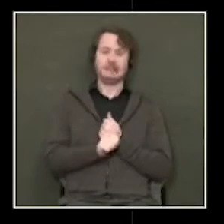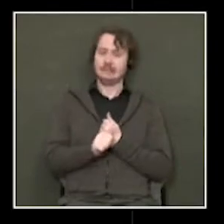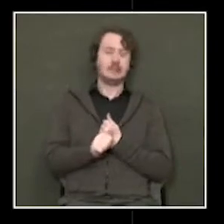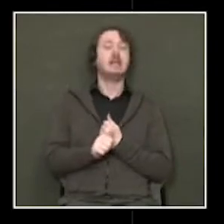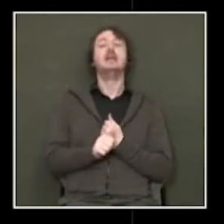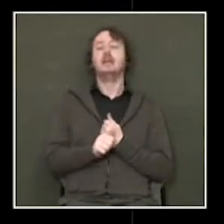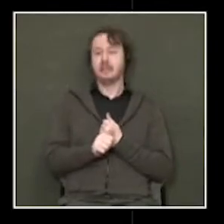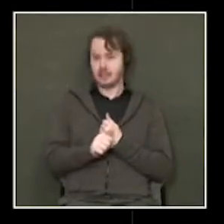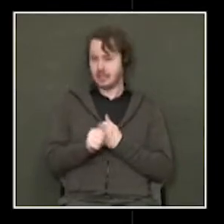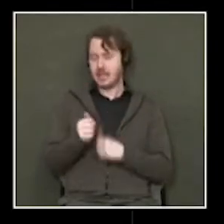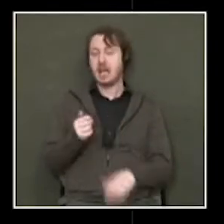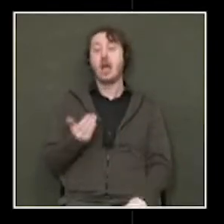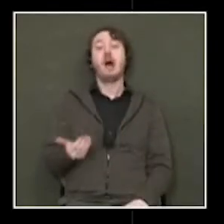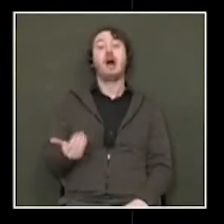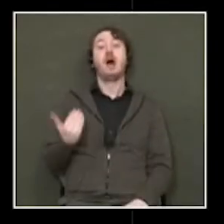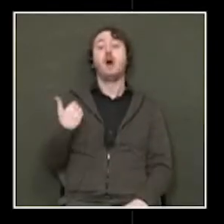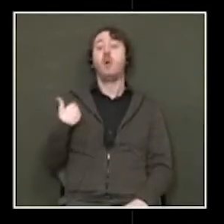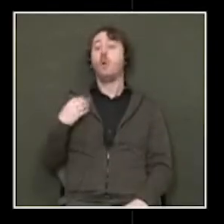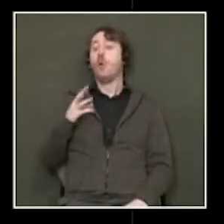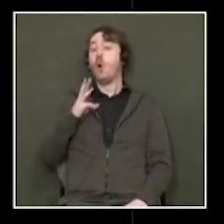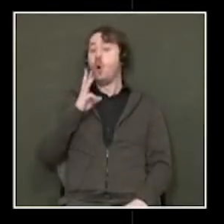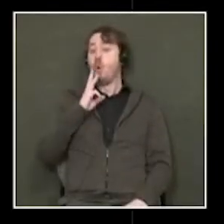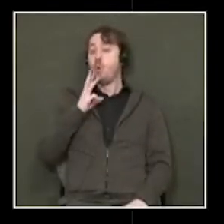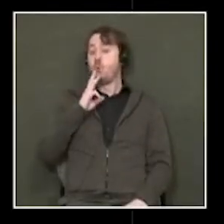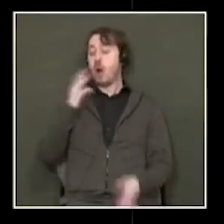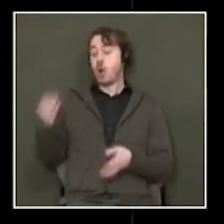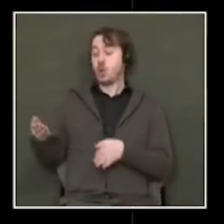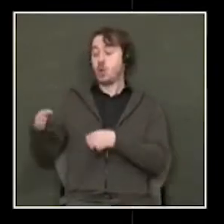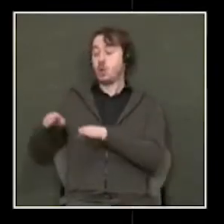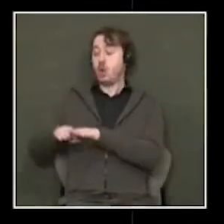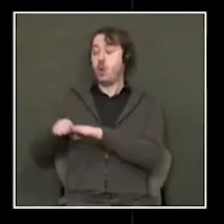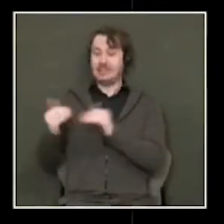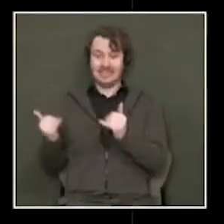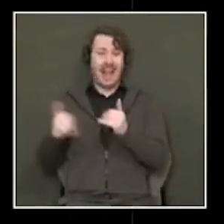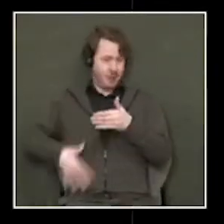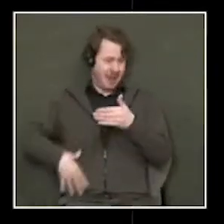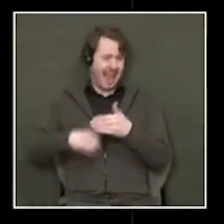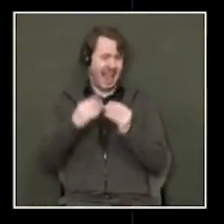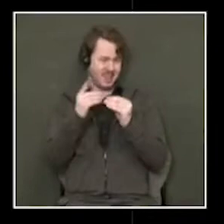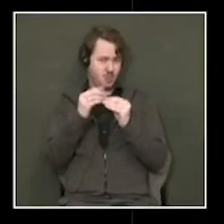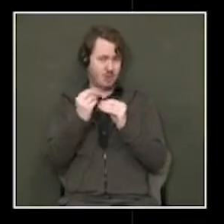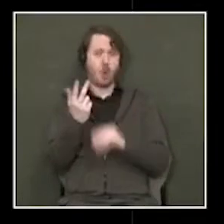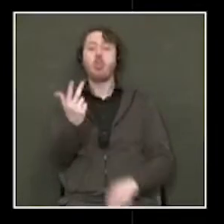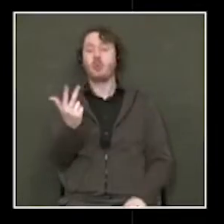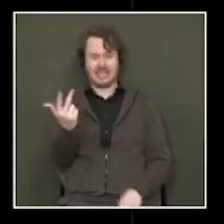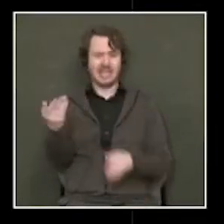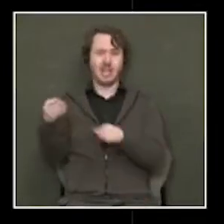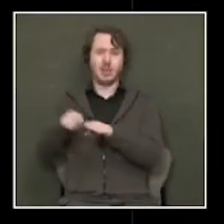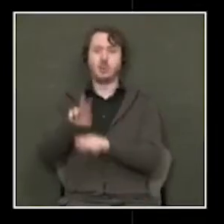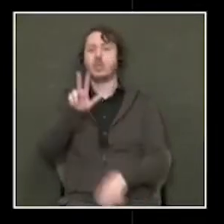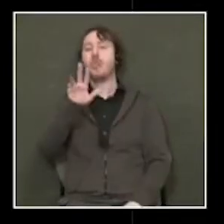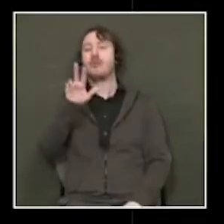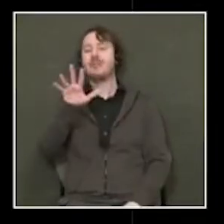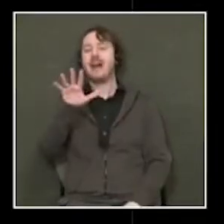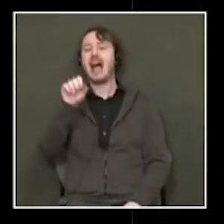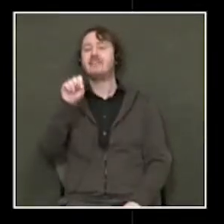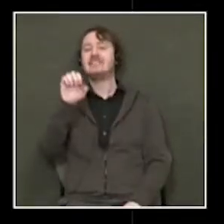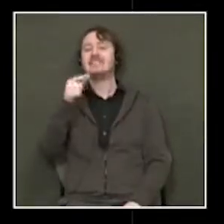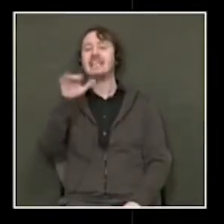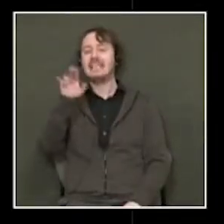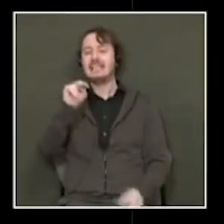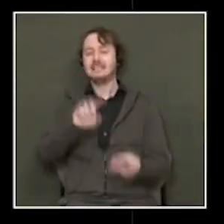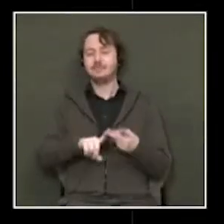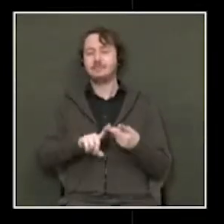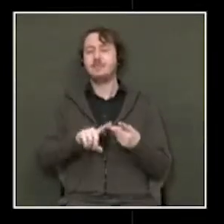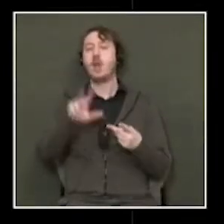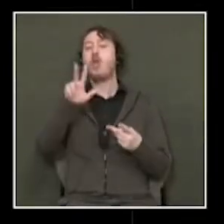There were actually the water-related road closures is up to 3 right now: 35 in Seguin, 35 in I-10,